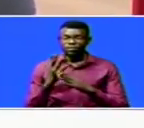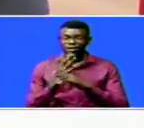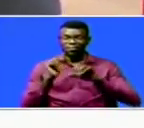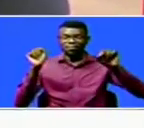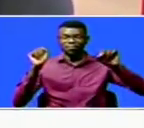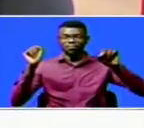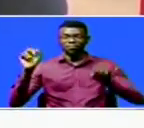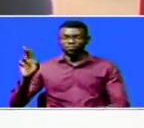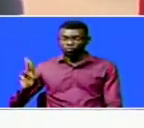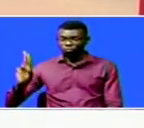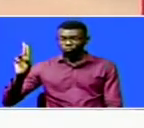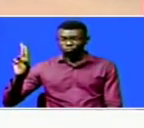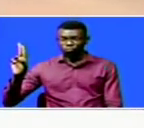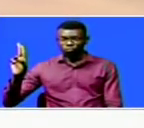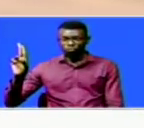President Uhuru,